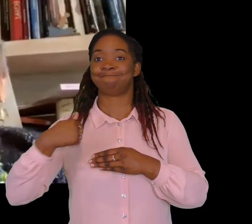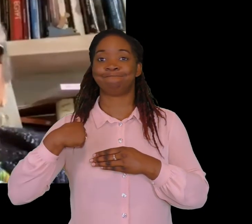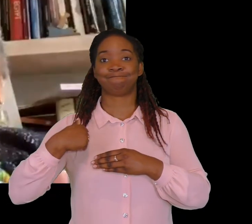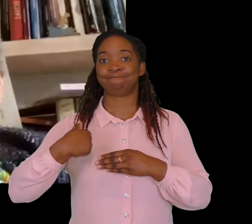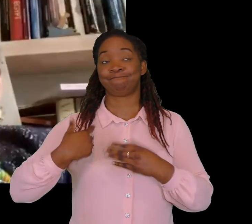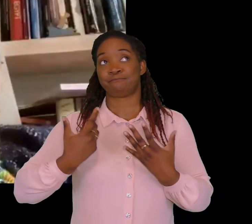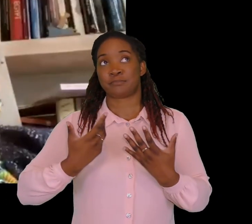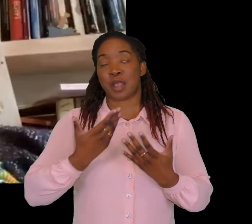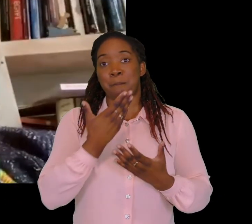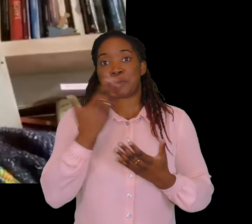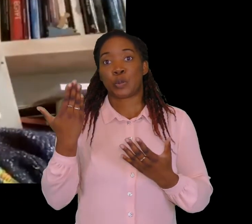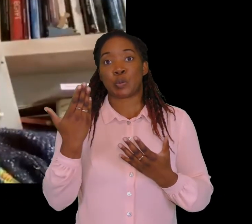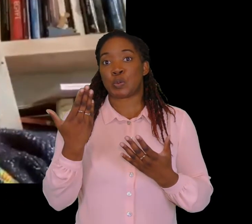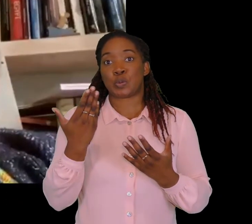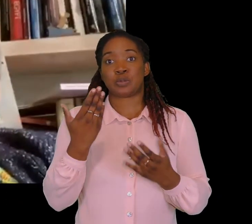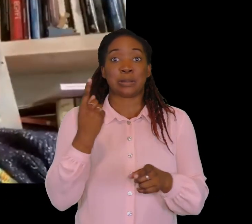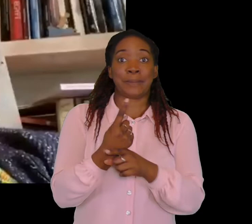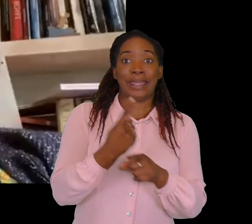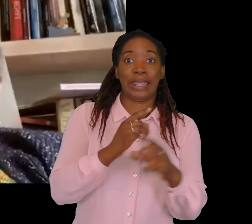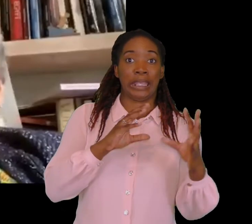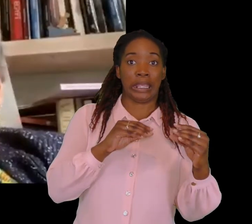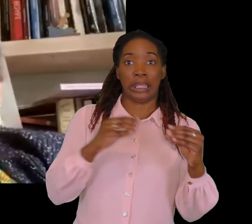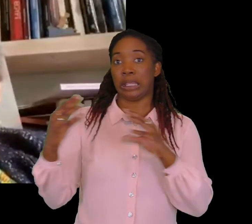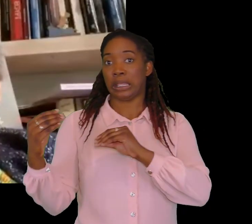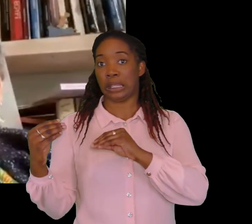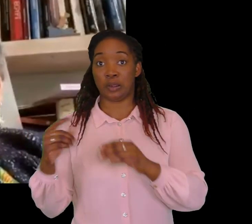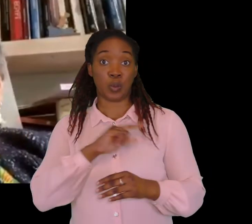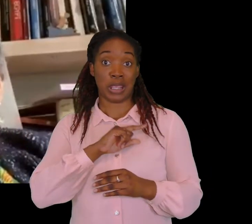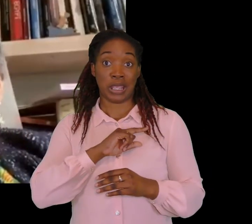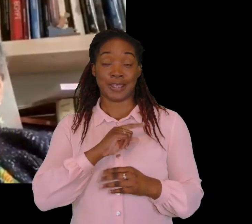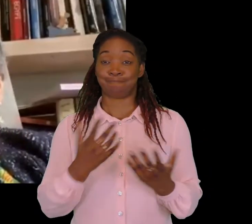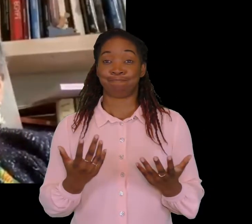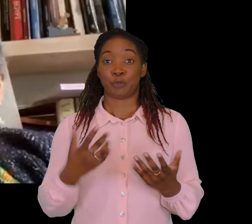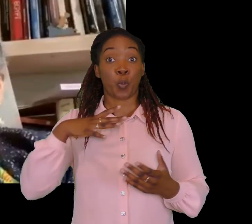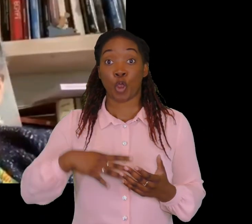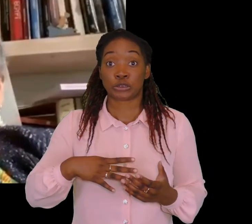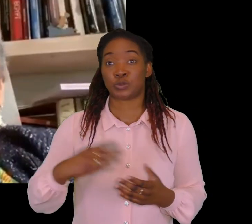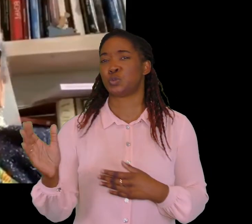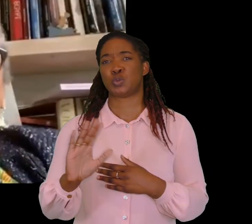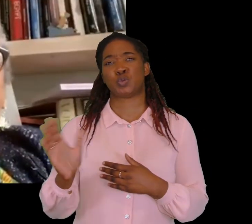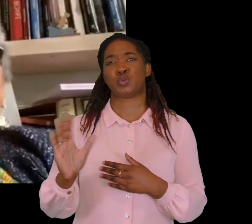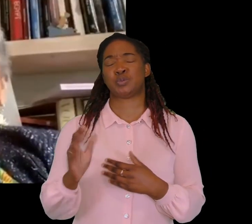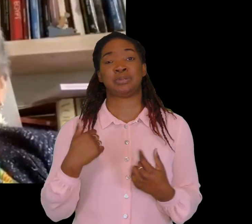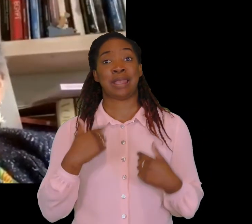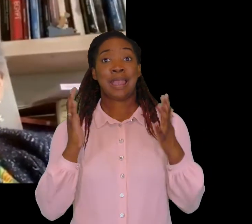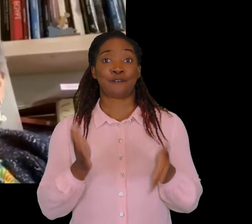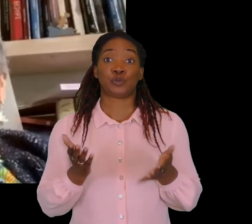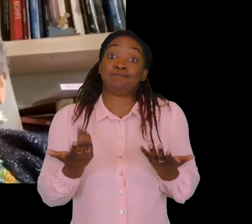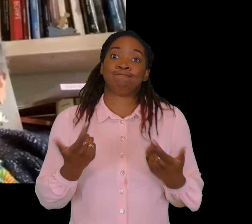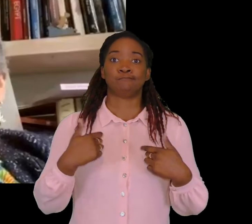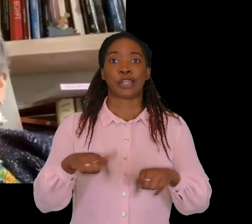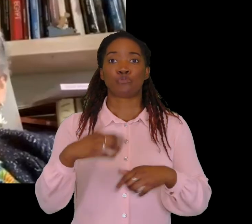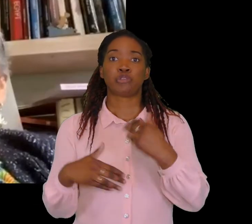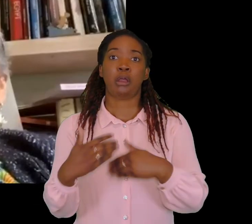We stopped speaking, but not because we wanted to, but you have to just get